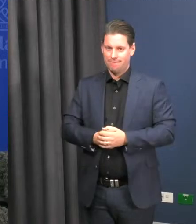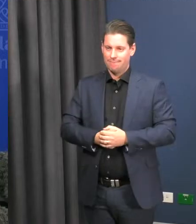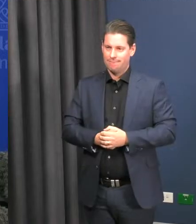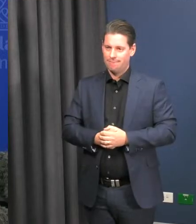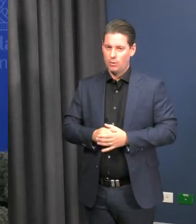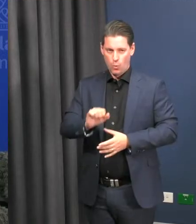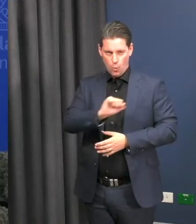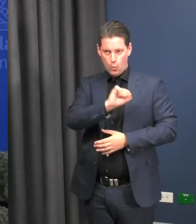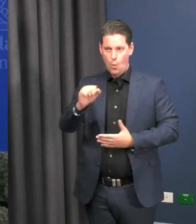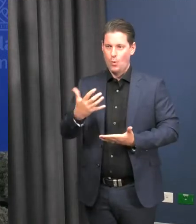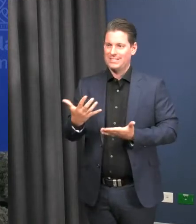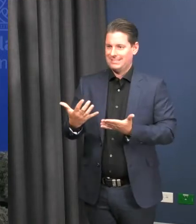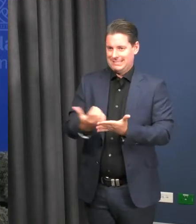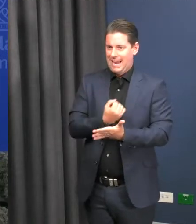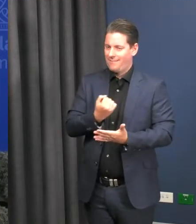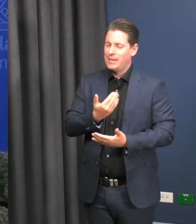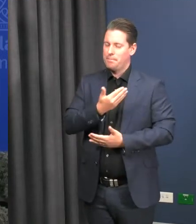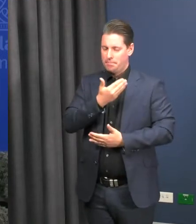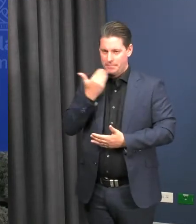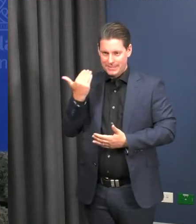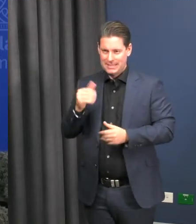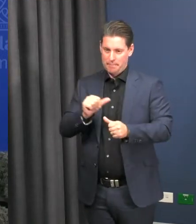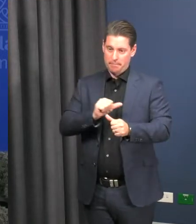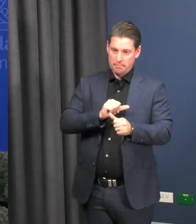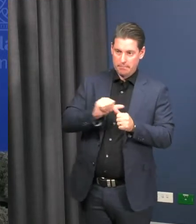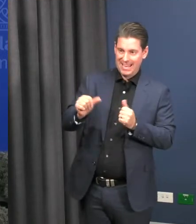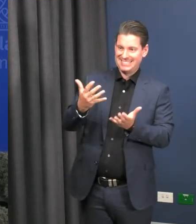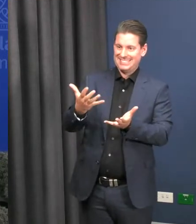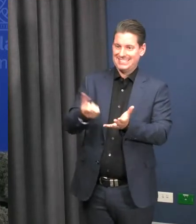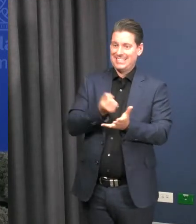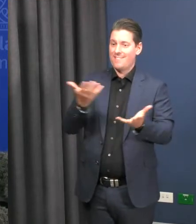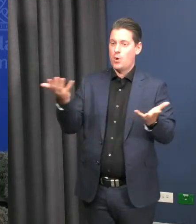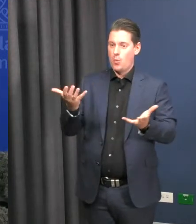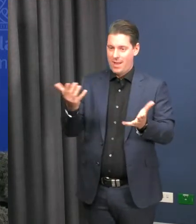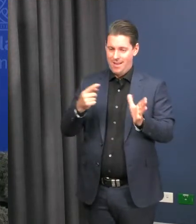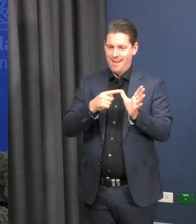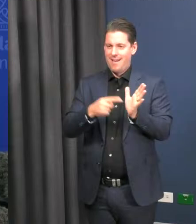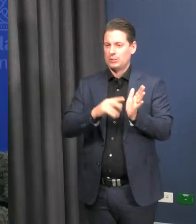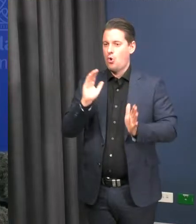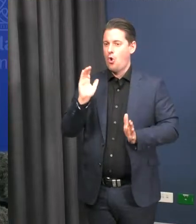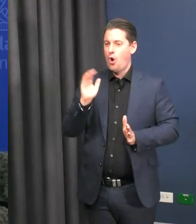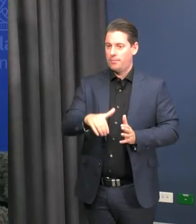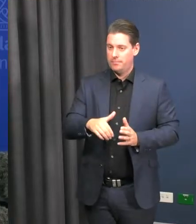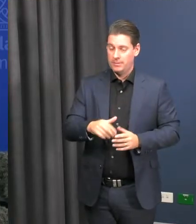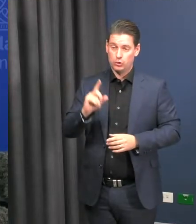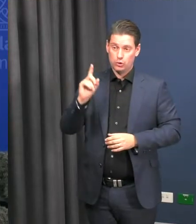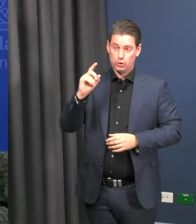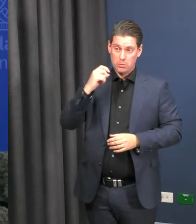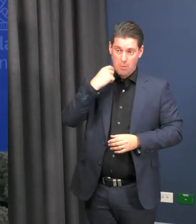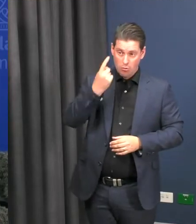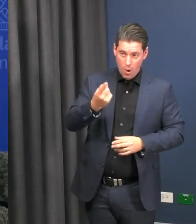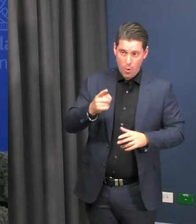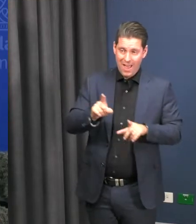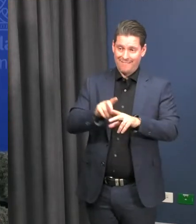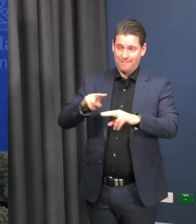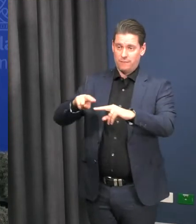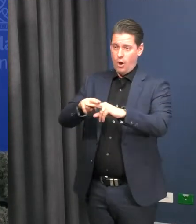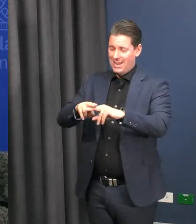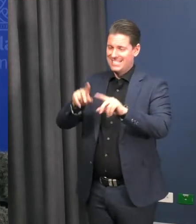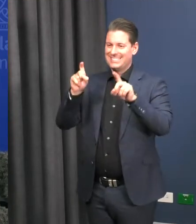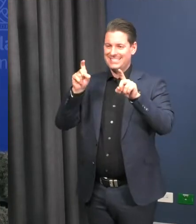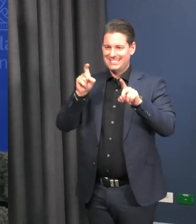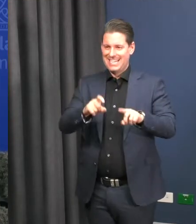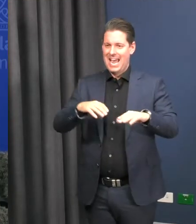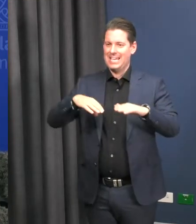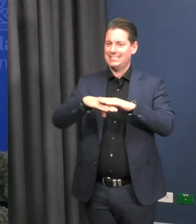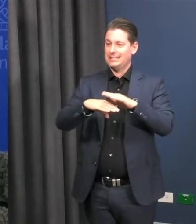matter. And we're certainly encouraging everyone in the community tomorrow, Friday, please stay indoors. It is the